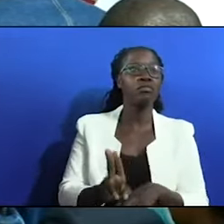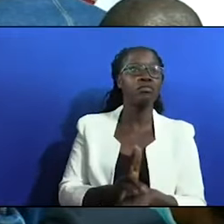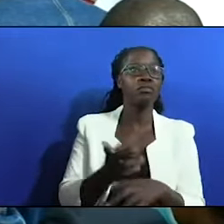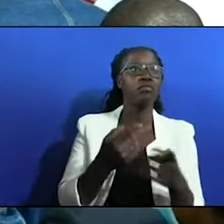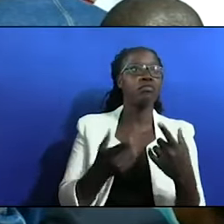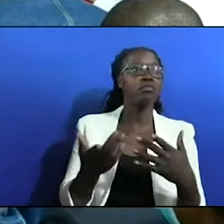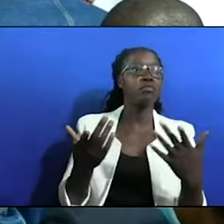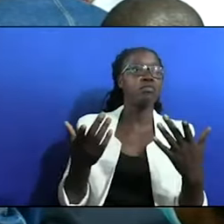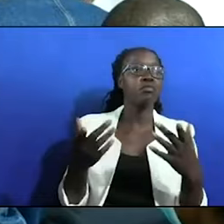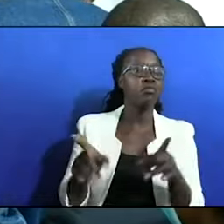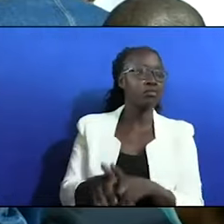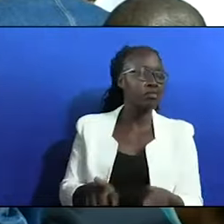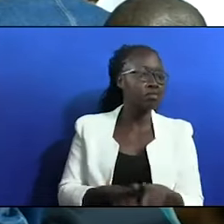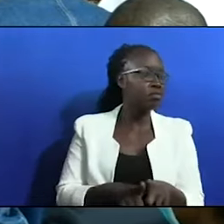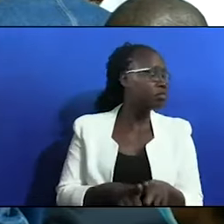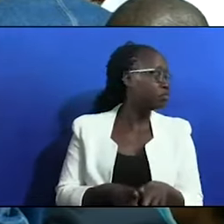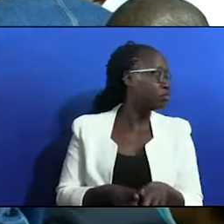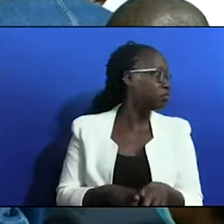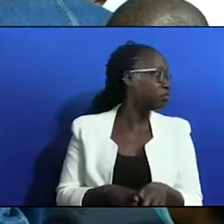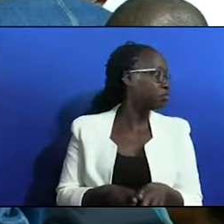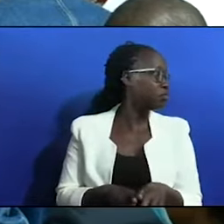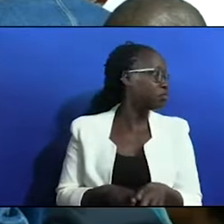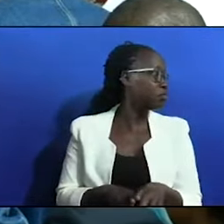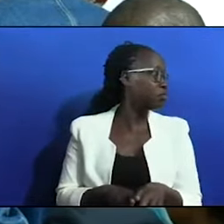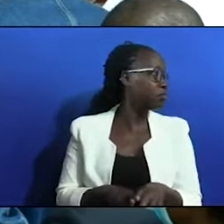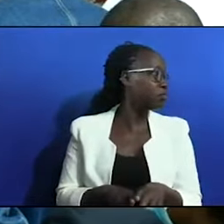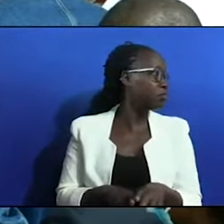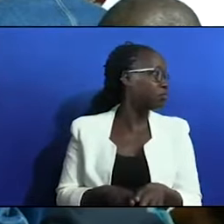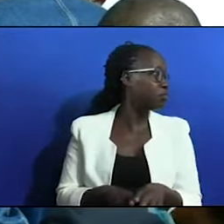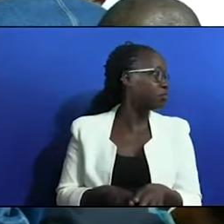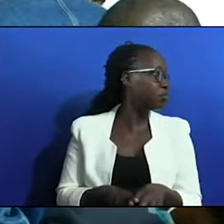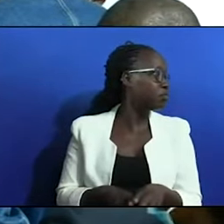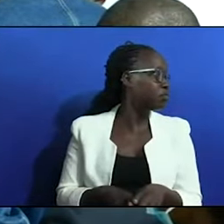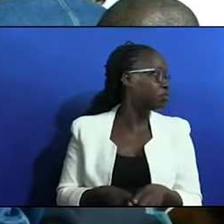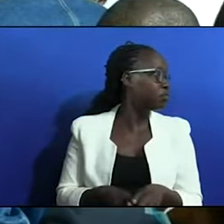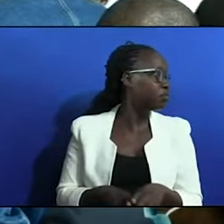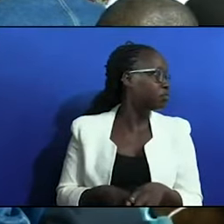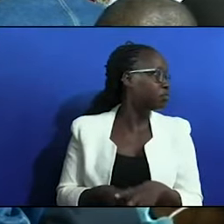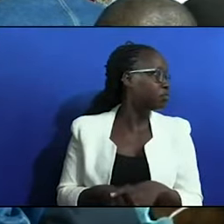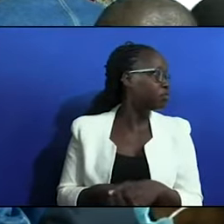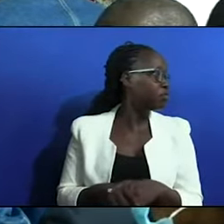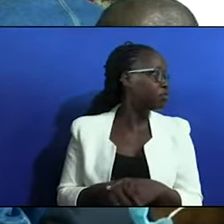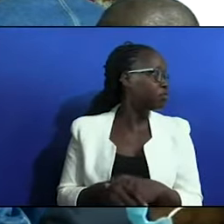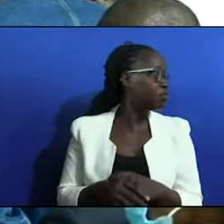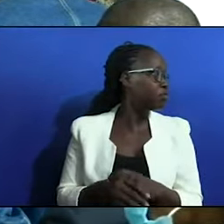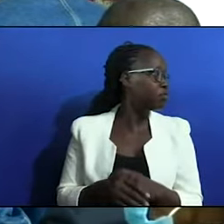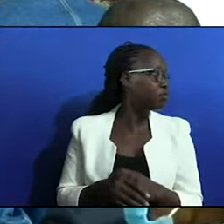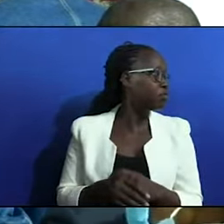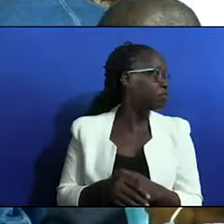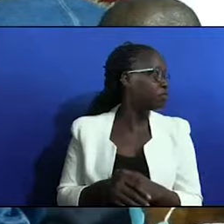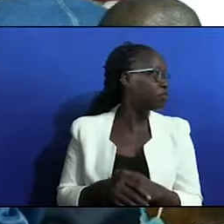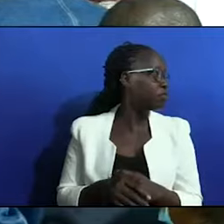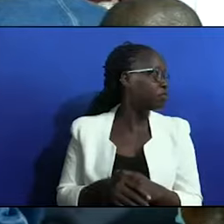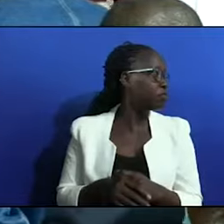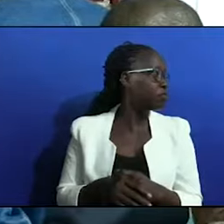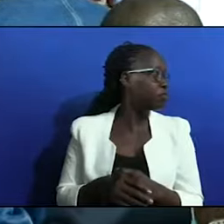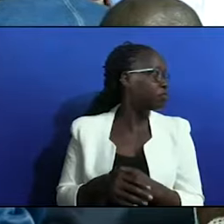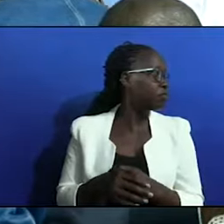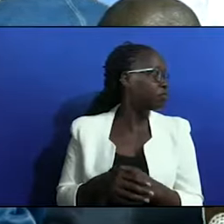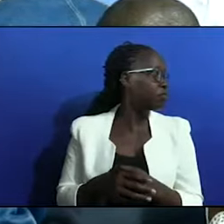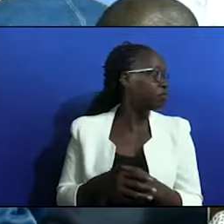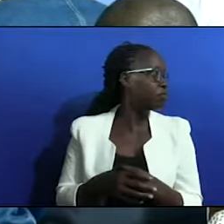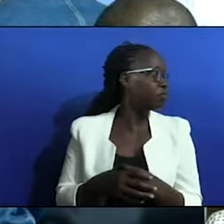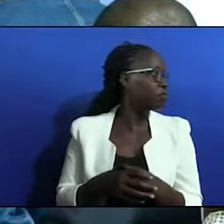come along. For you, you can come all the way here as the choir sings that beautiful song. I know we have eaten some of our time, but it is okay. Today